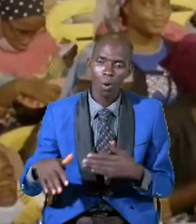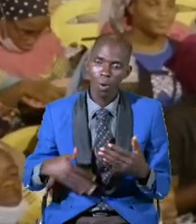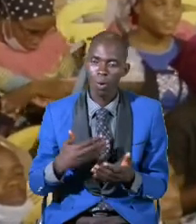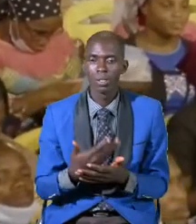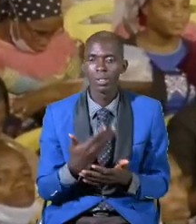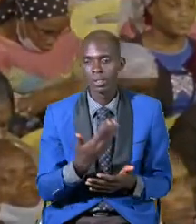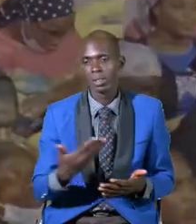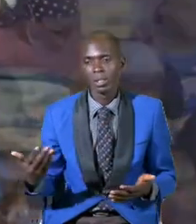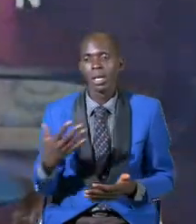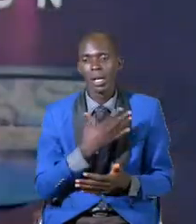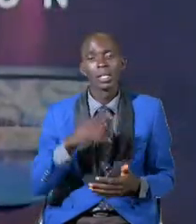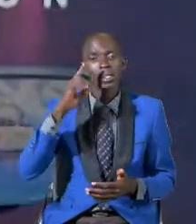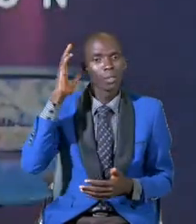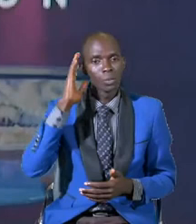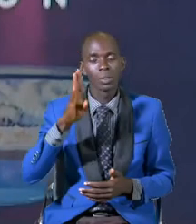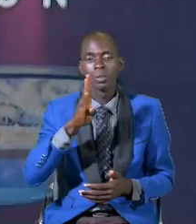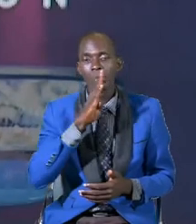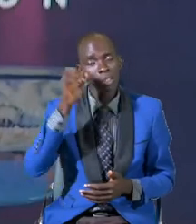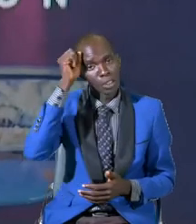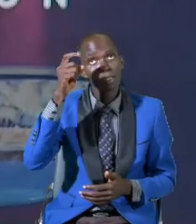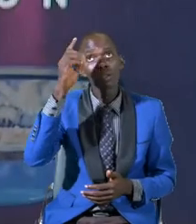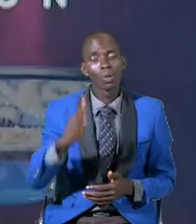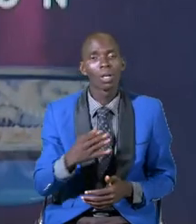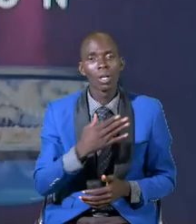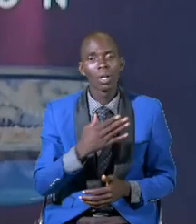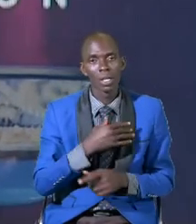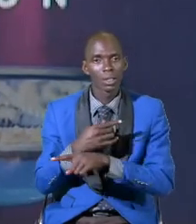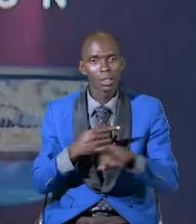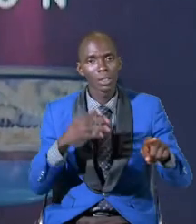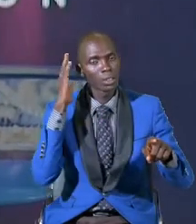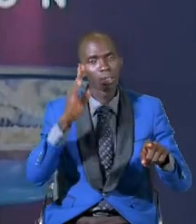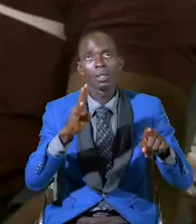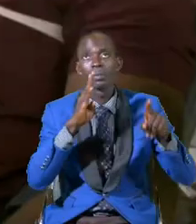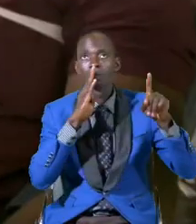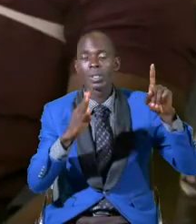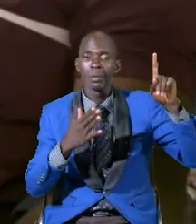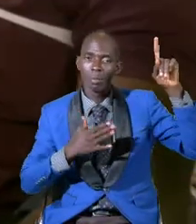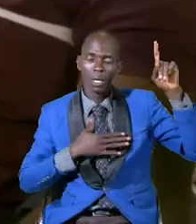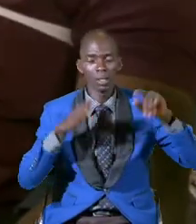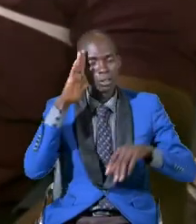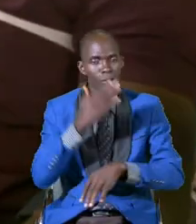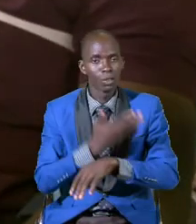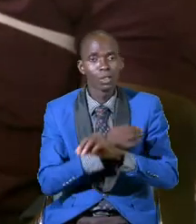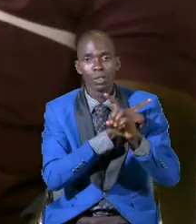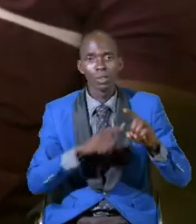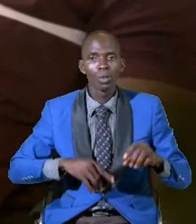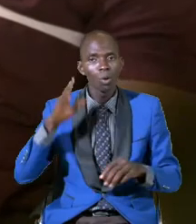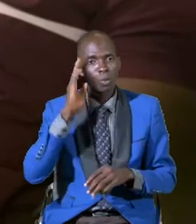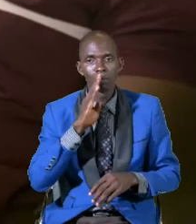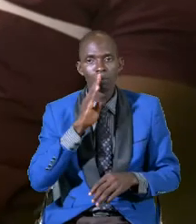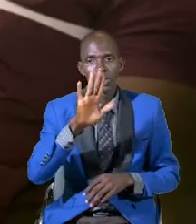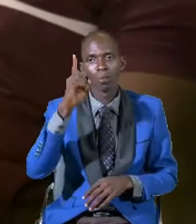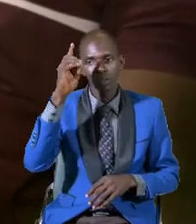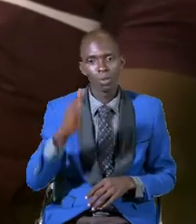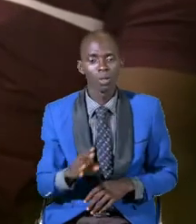God, and he shall be my son. The Lord will be your God. Amen. Christ will be your